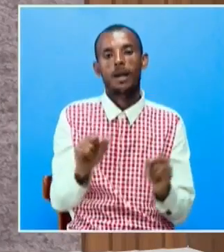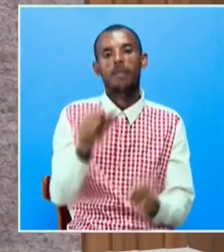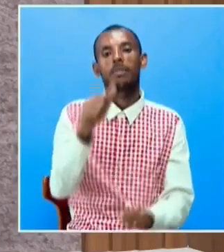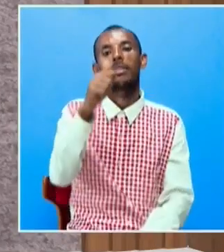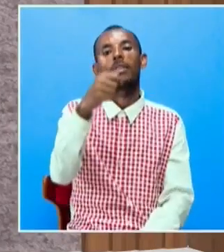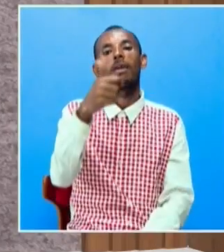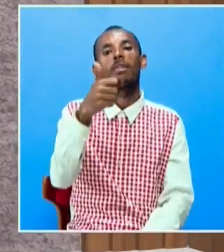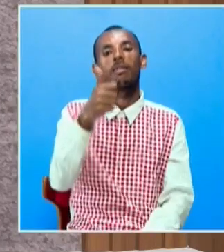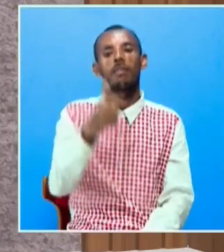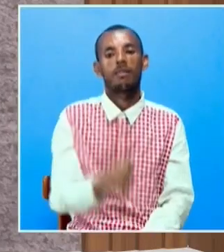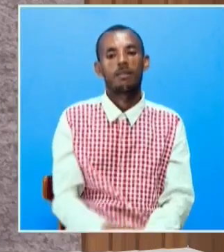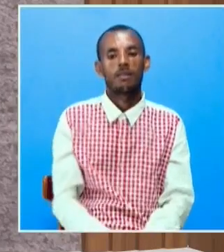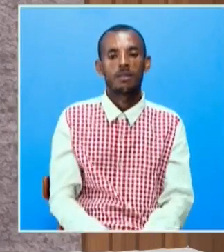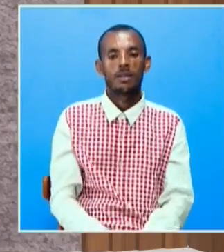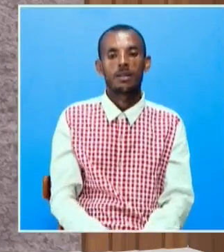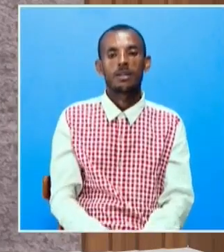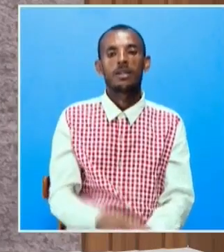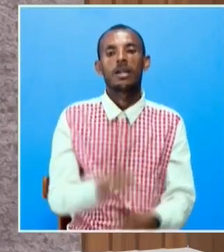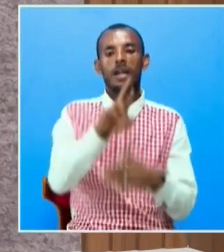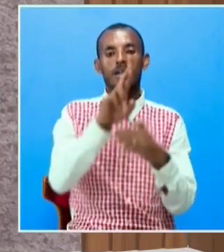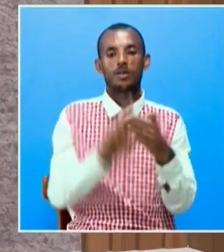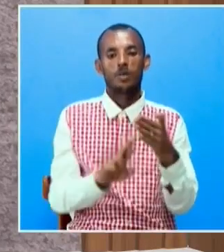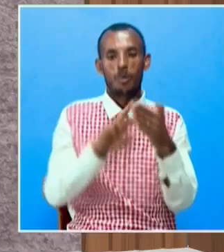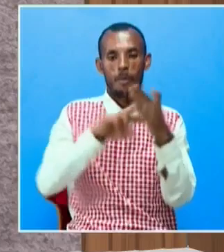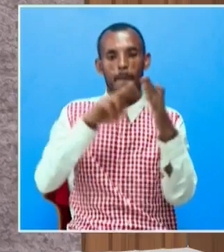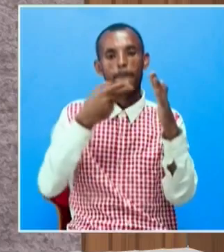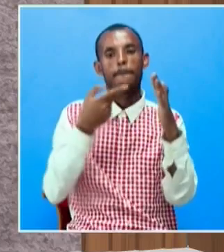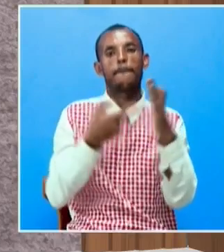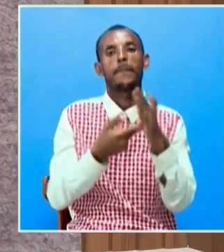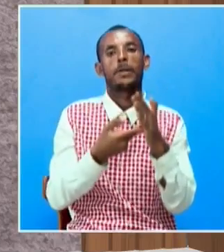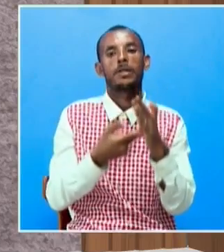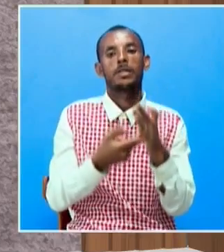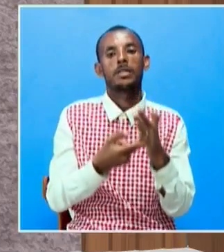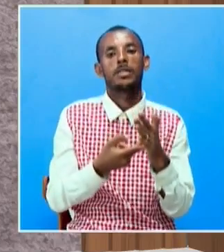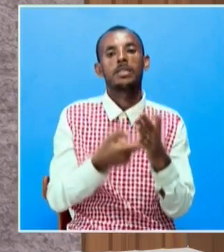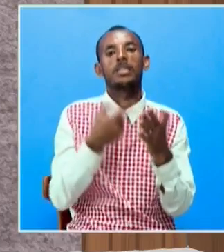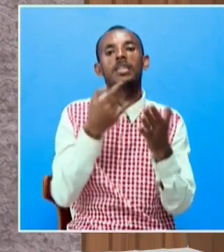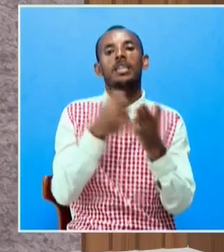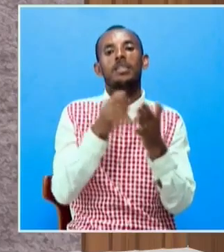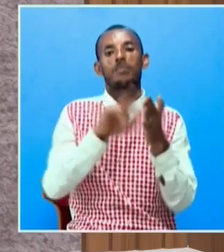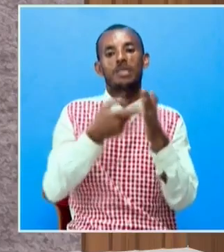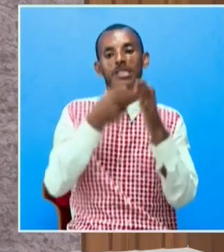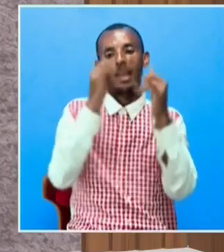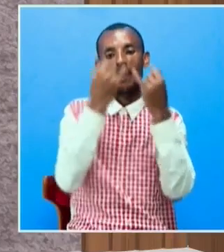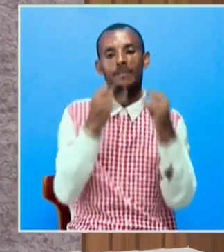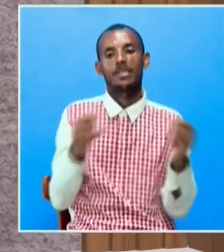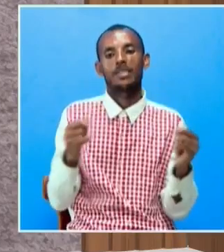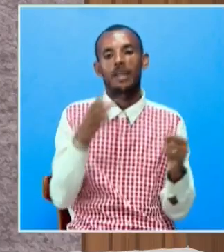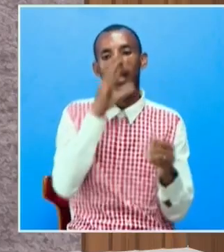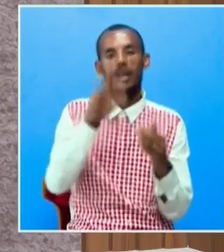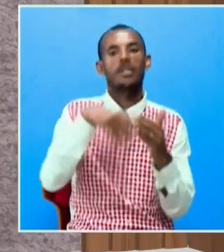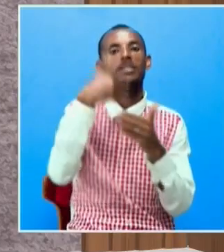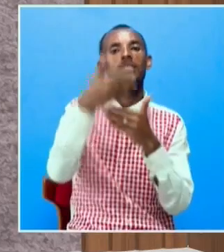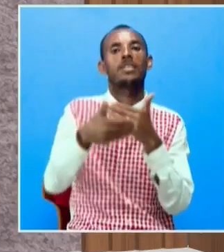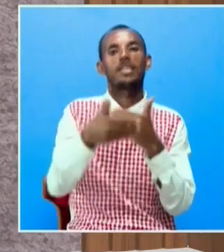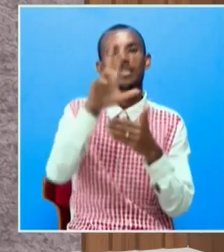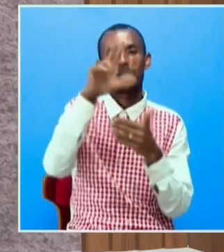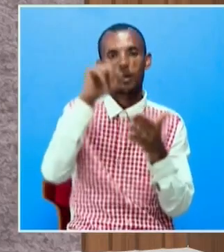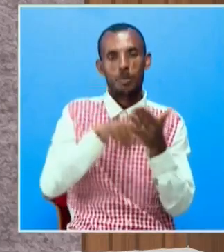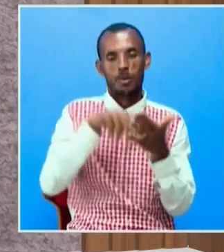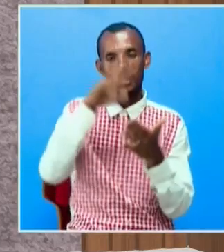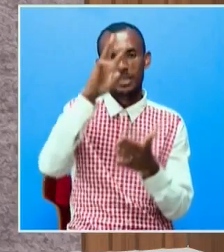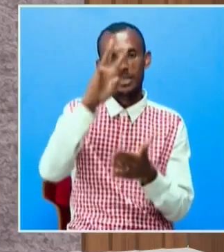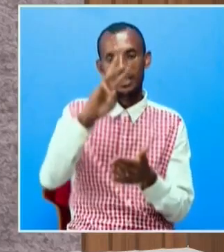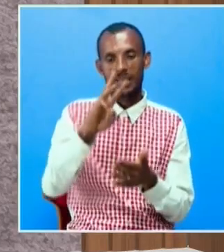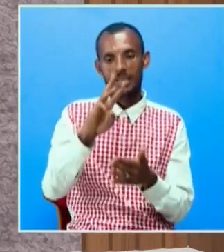12/10. Ratio means this is division. And then 3.6 is